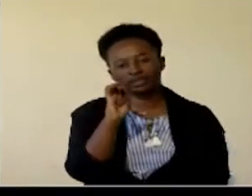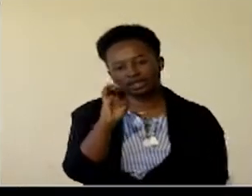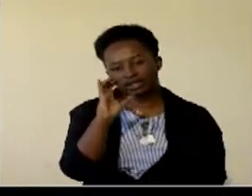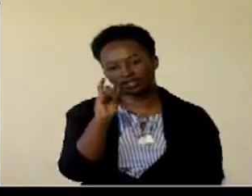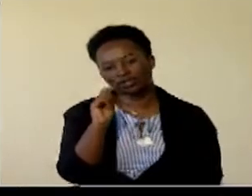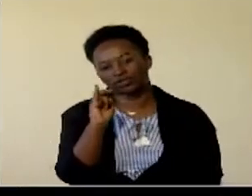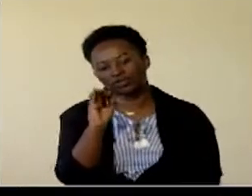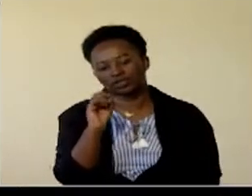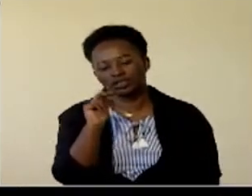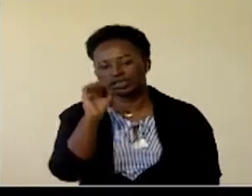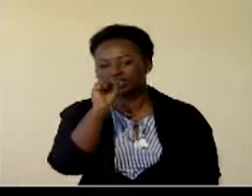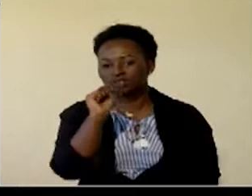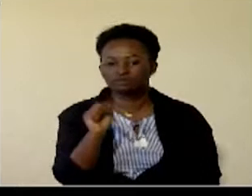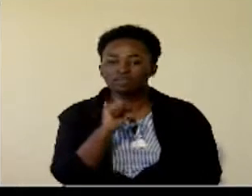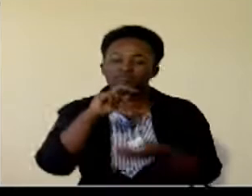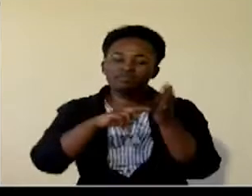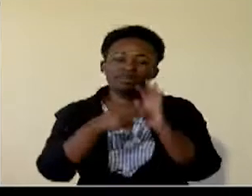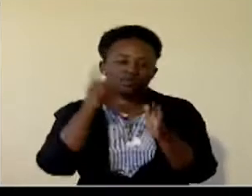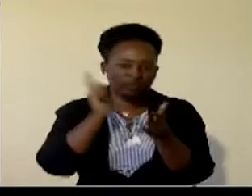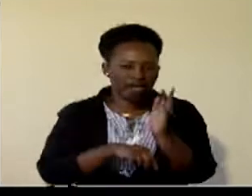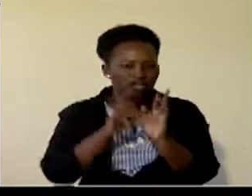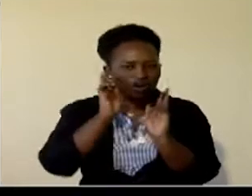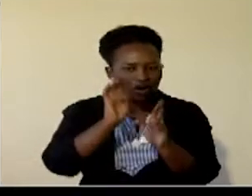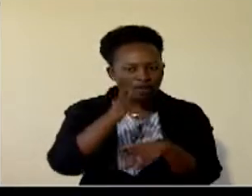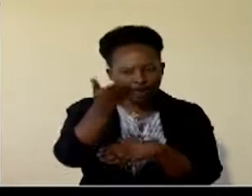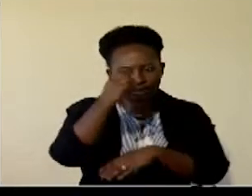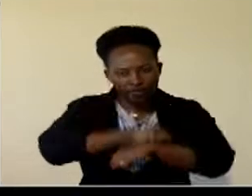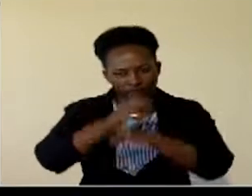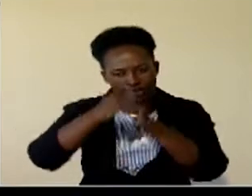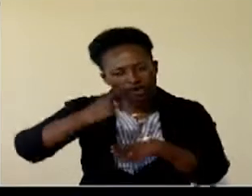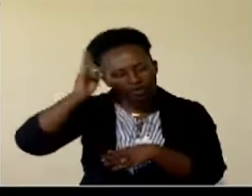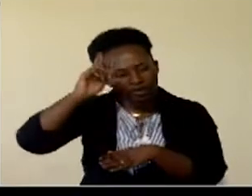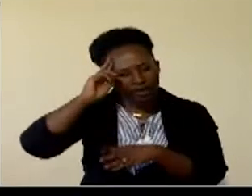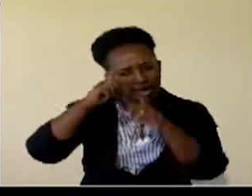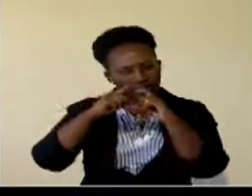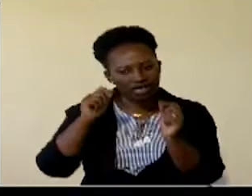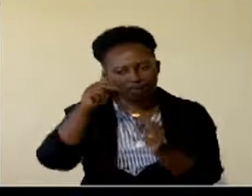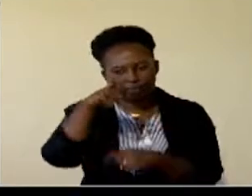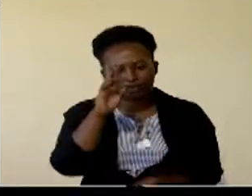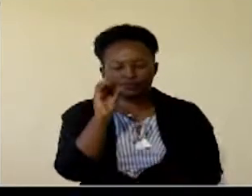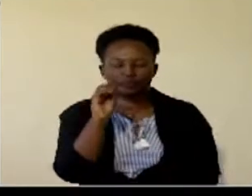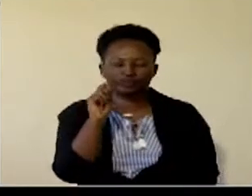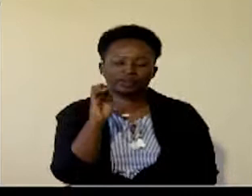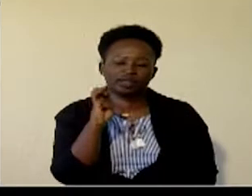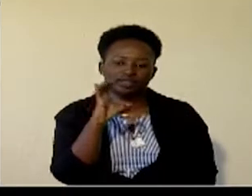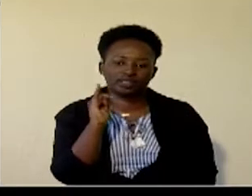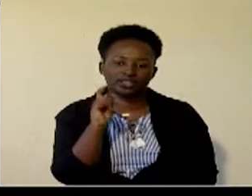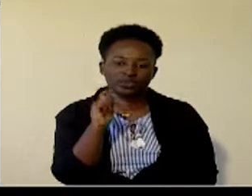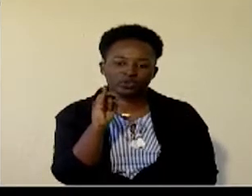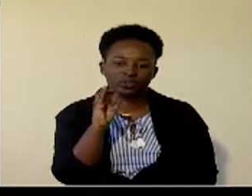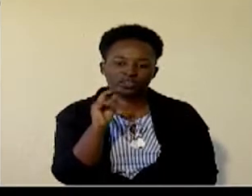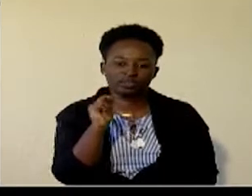remember what you learned in the previous lesson. Hope you learned that about protectionism. What is